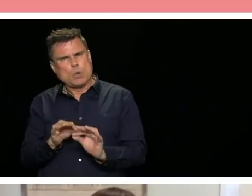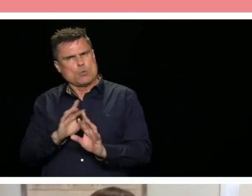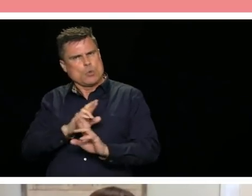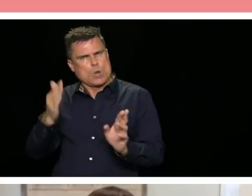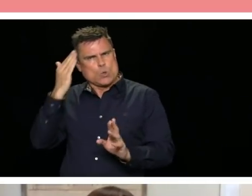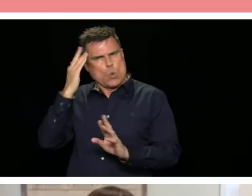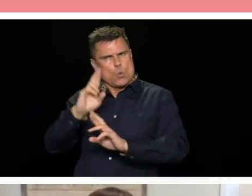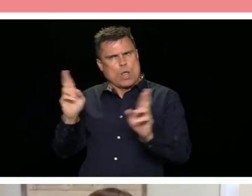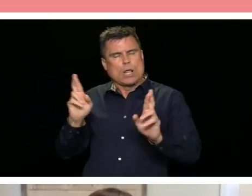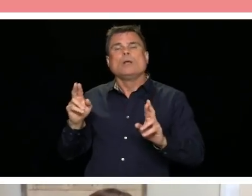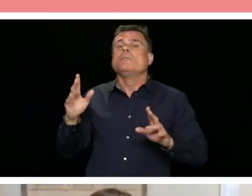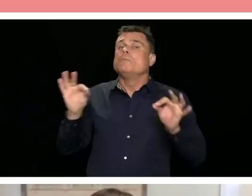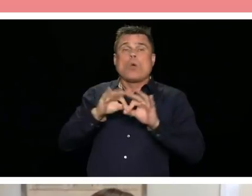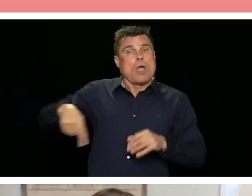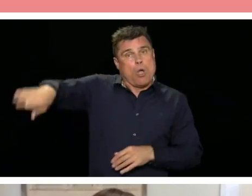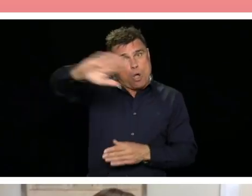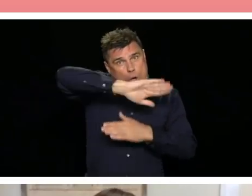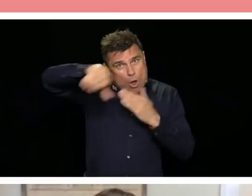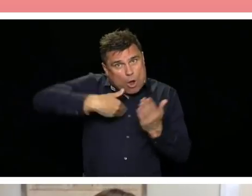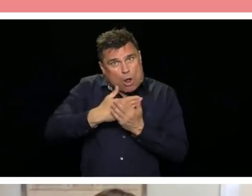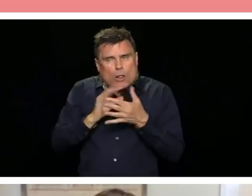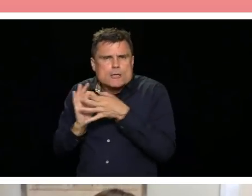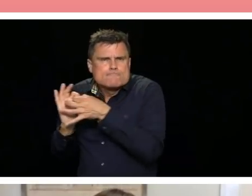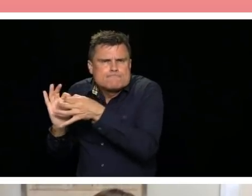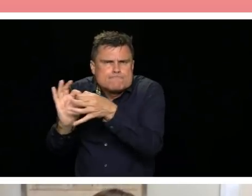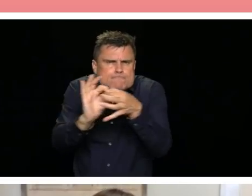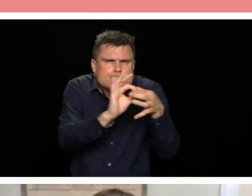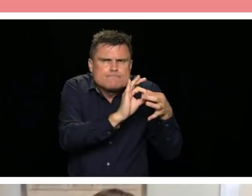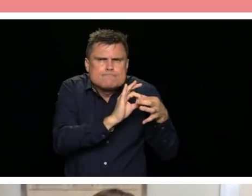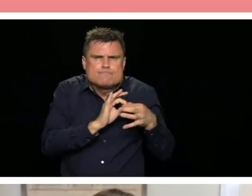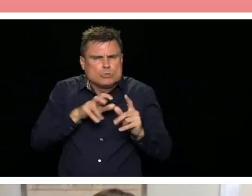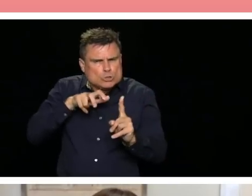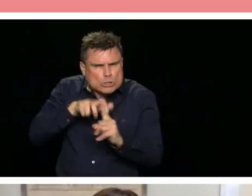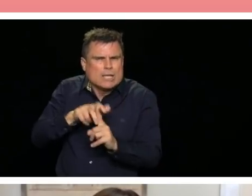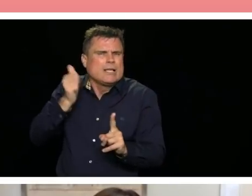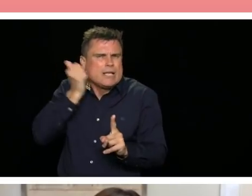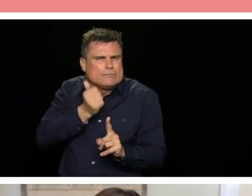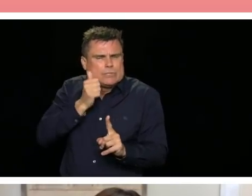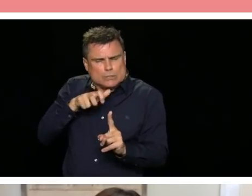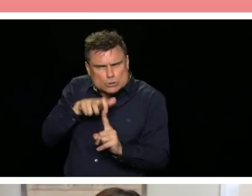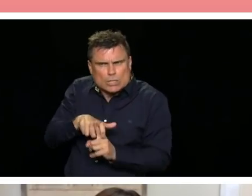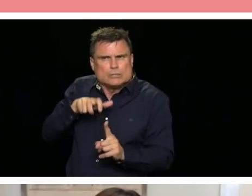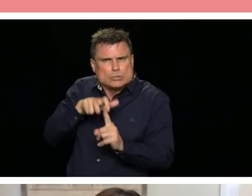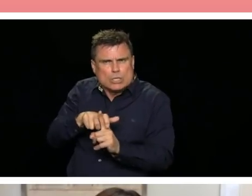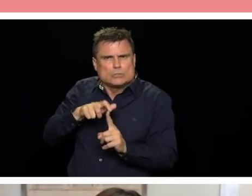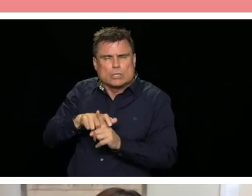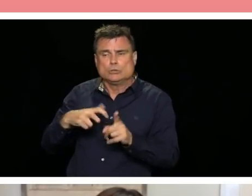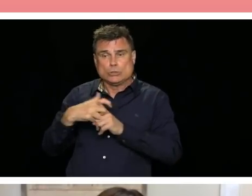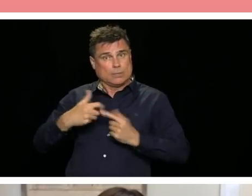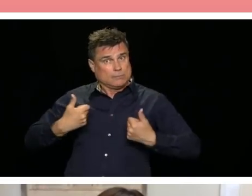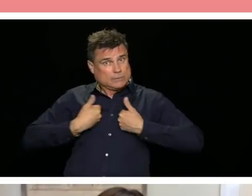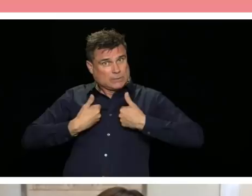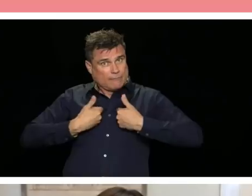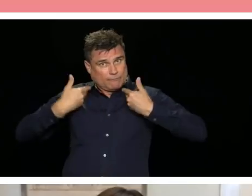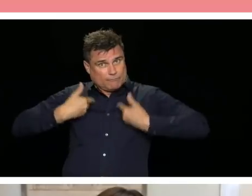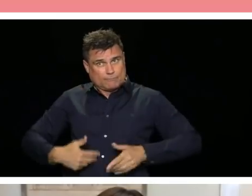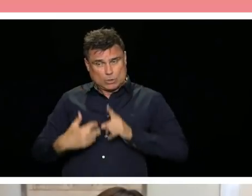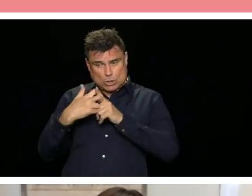relevant, we'll be able to track where the viruses are, when they're increasing, which virus